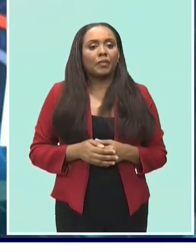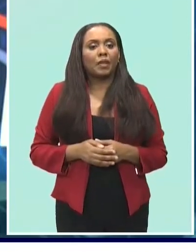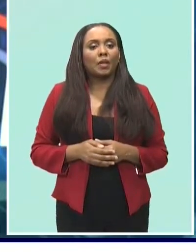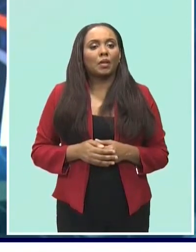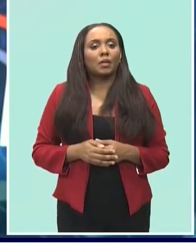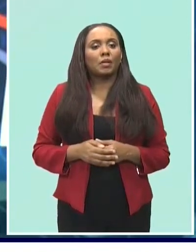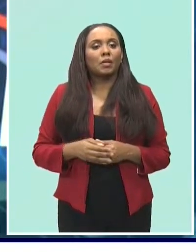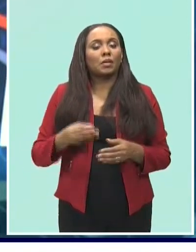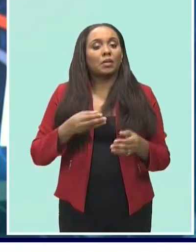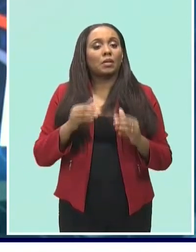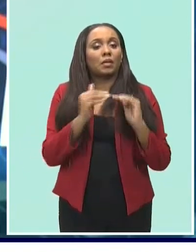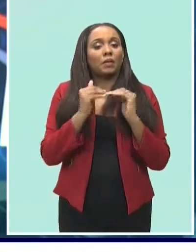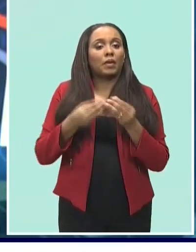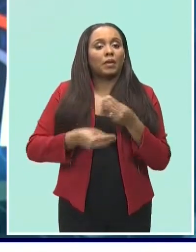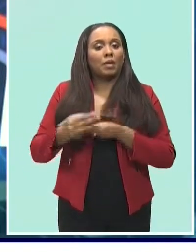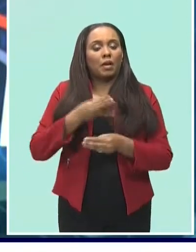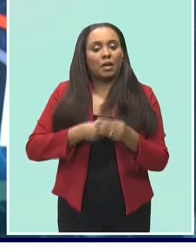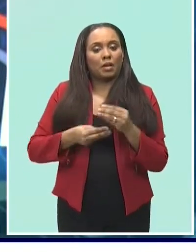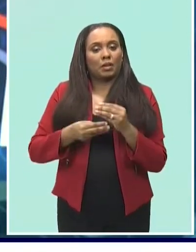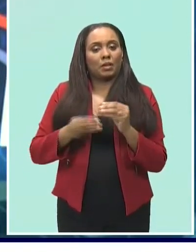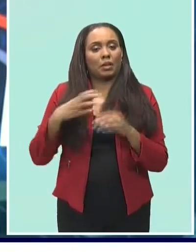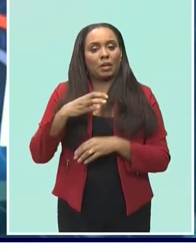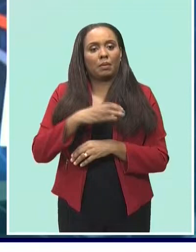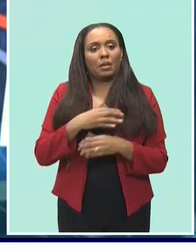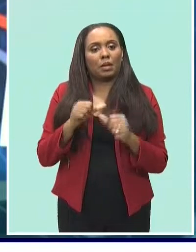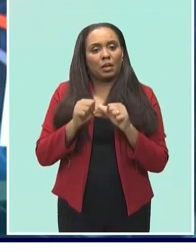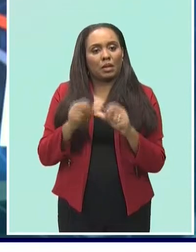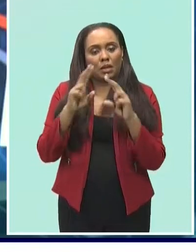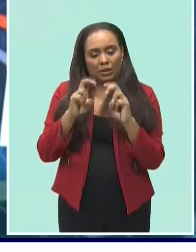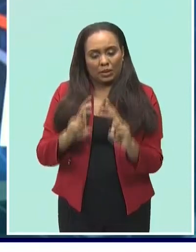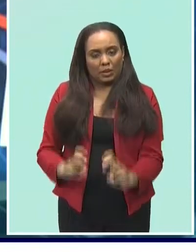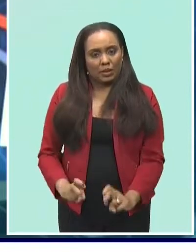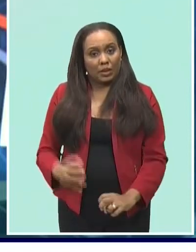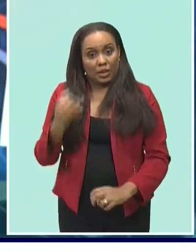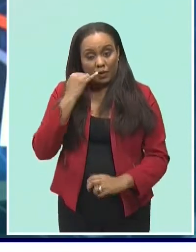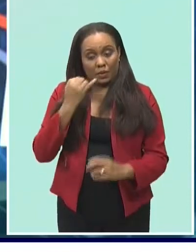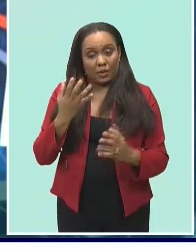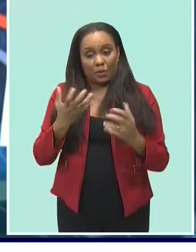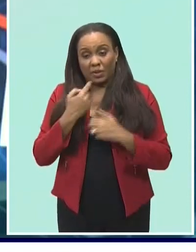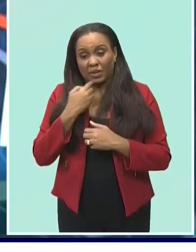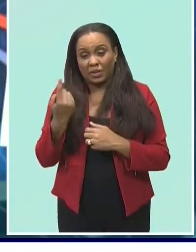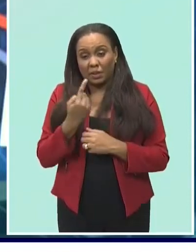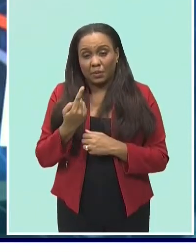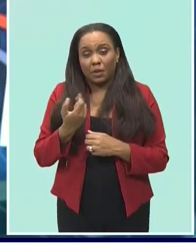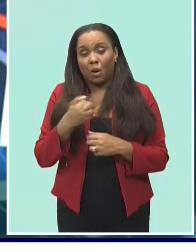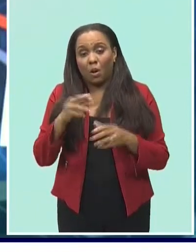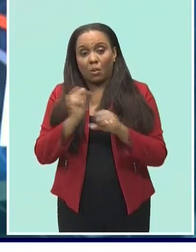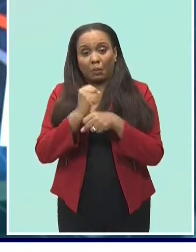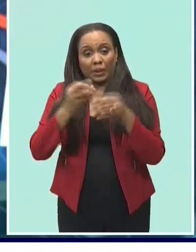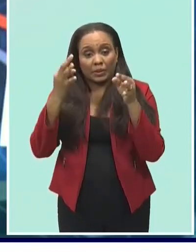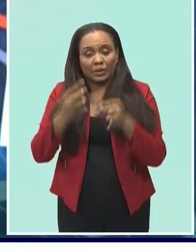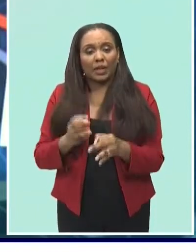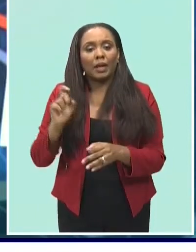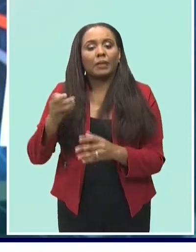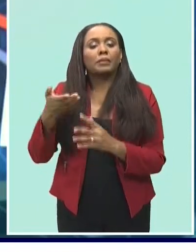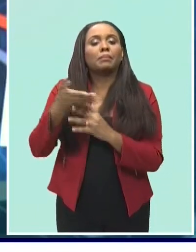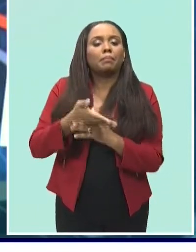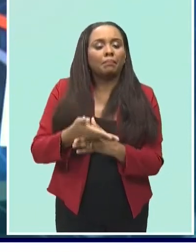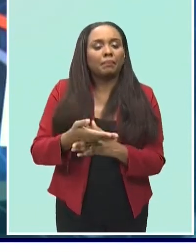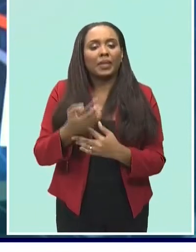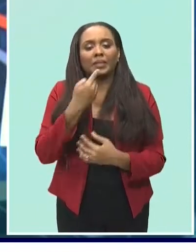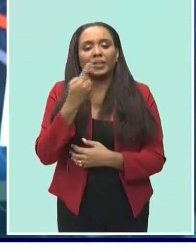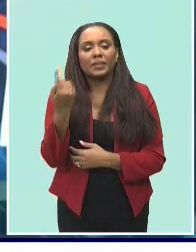the BWA's operations and interjects when necessary, but the Commission has to make a decision in the interest of the